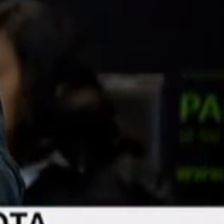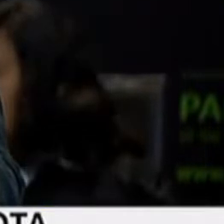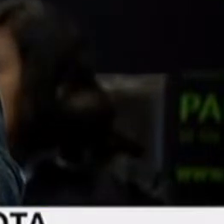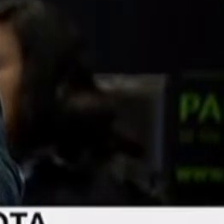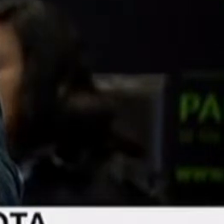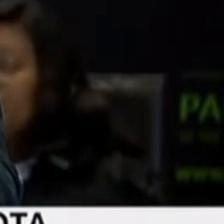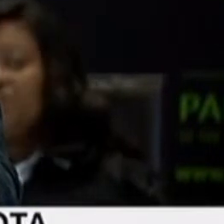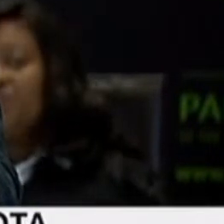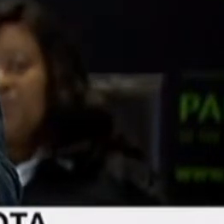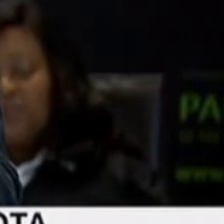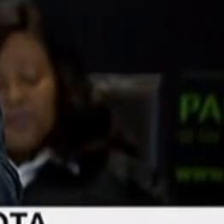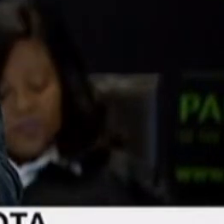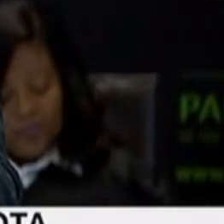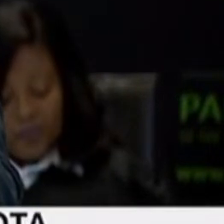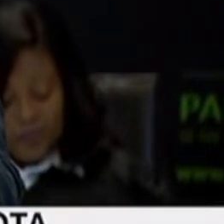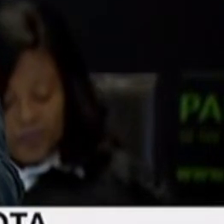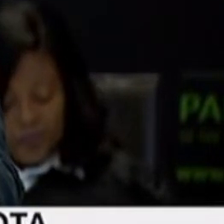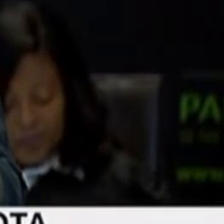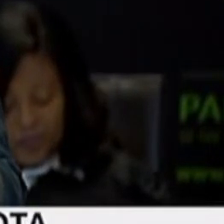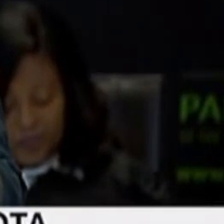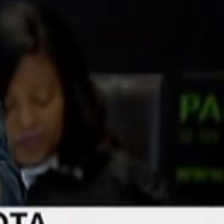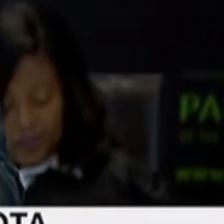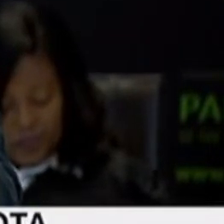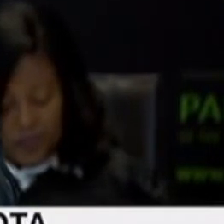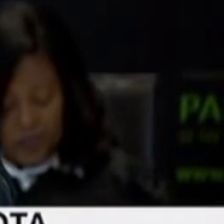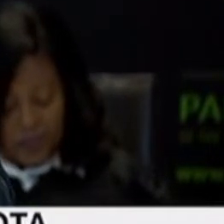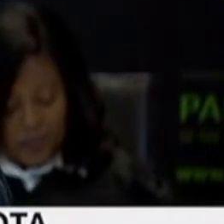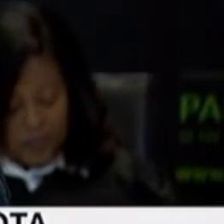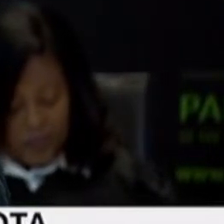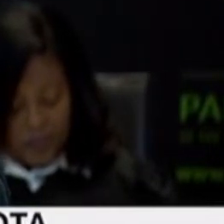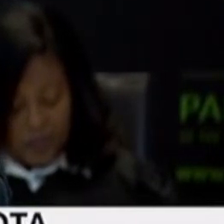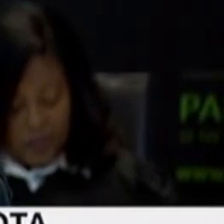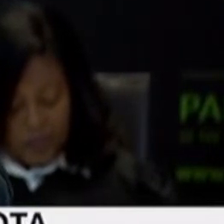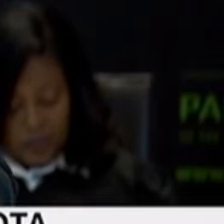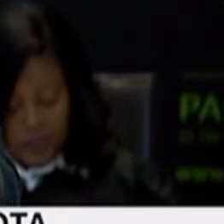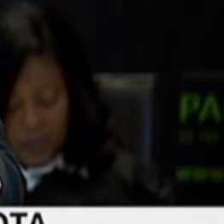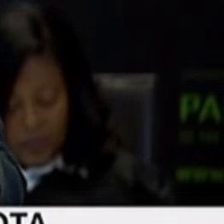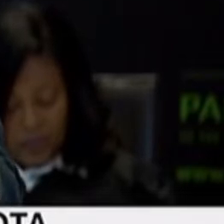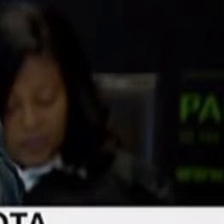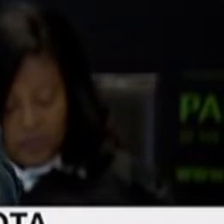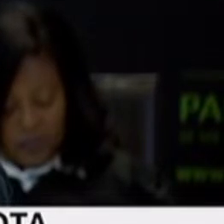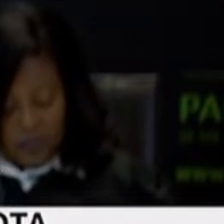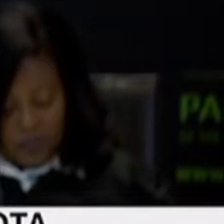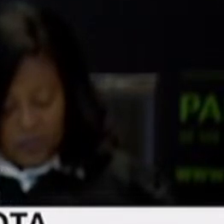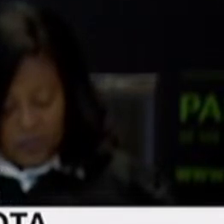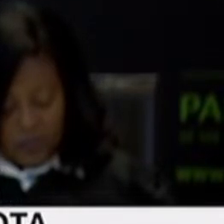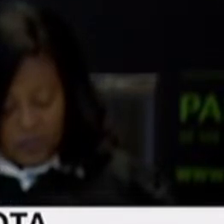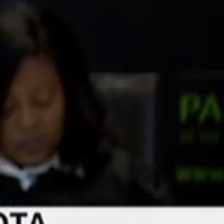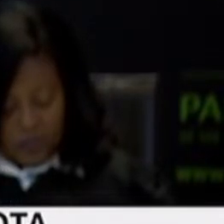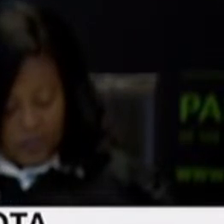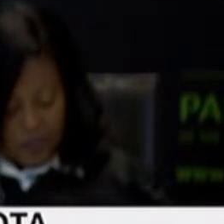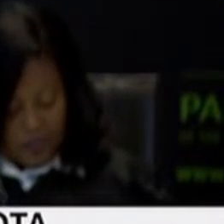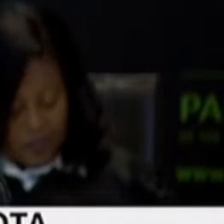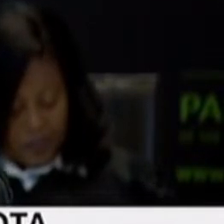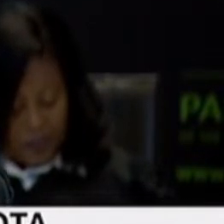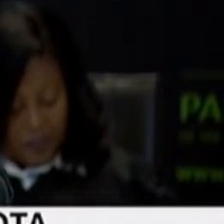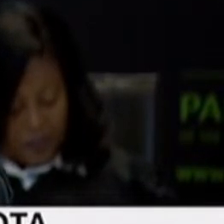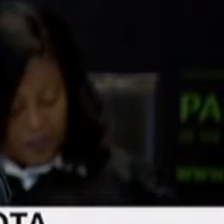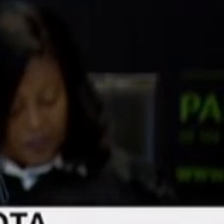diesel used in manufacturing process, such as for generators, will be extended to manufacturers of